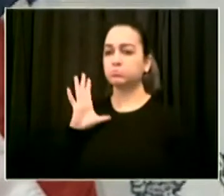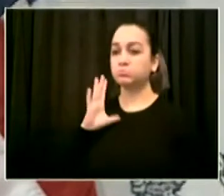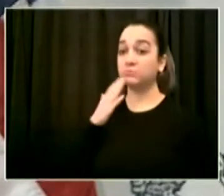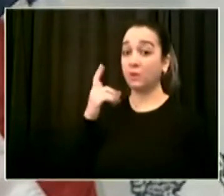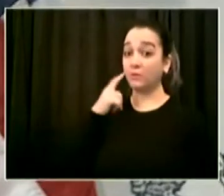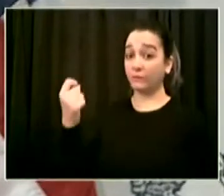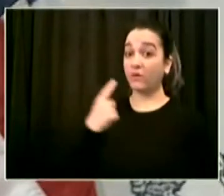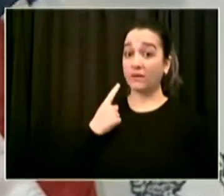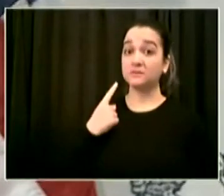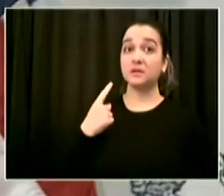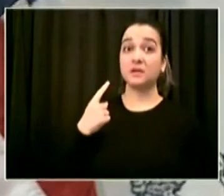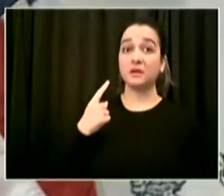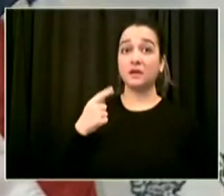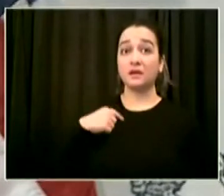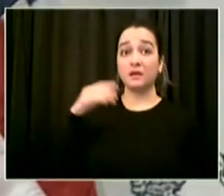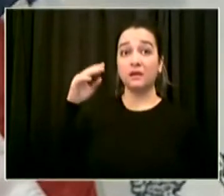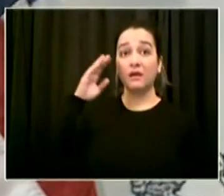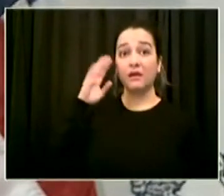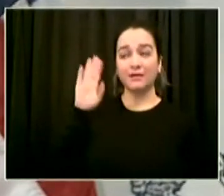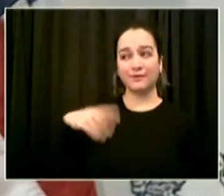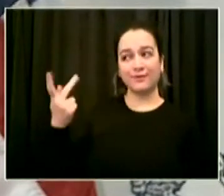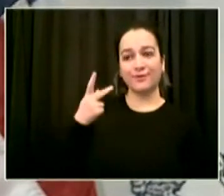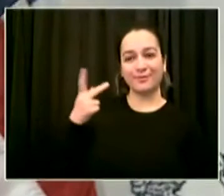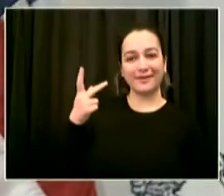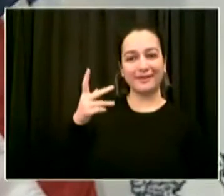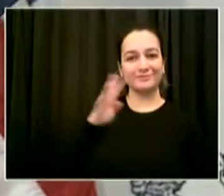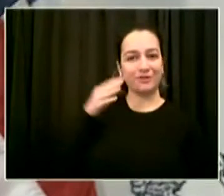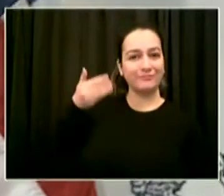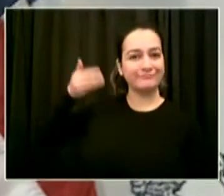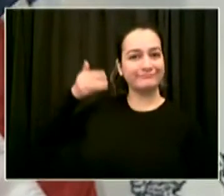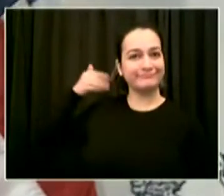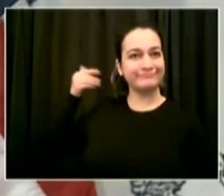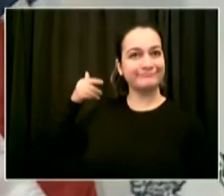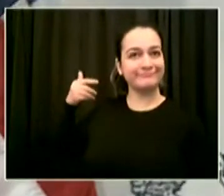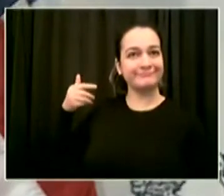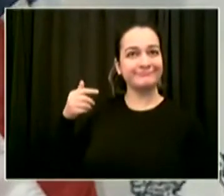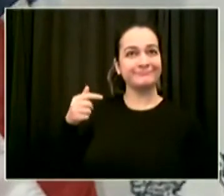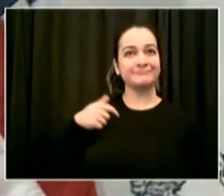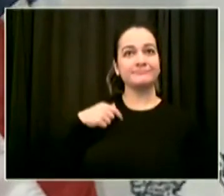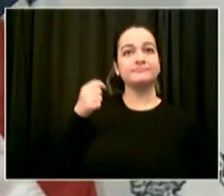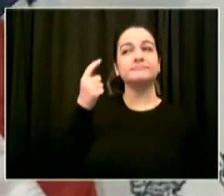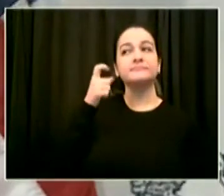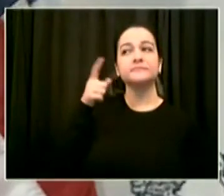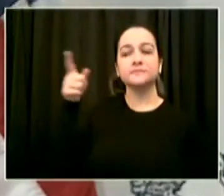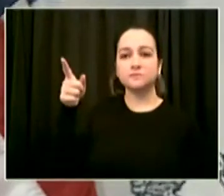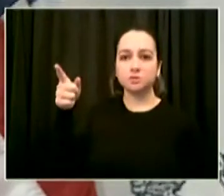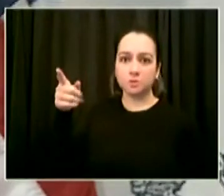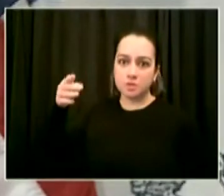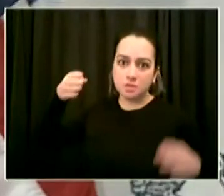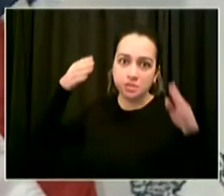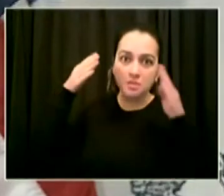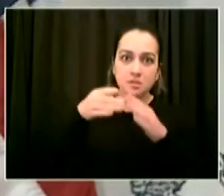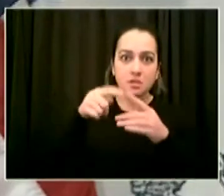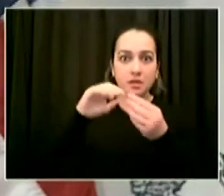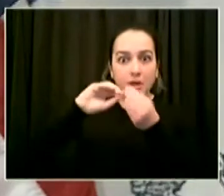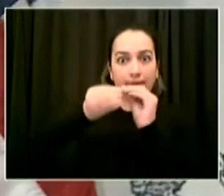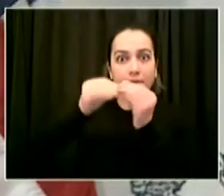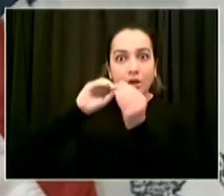small here and just thinking in the moment. Goals are goals, visions are visions, plans are plans. We're not stuck in the